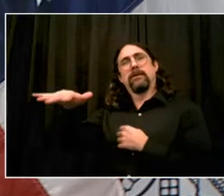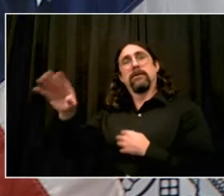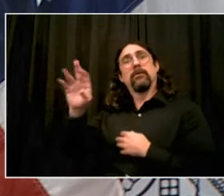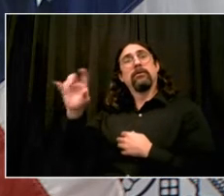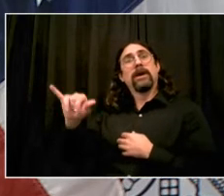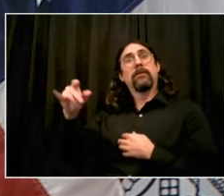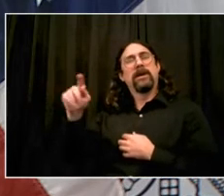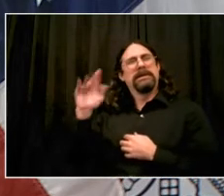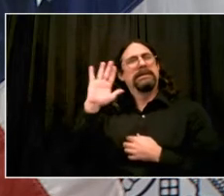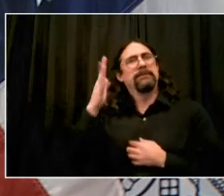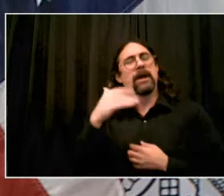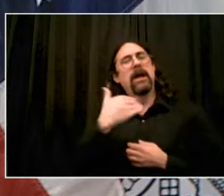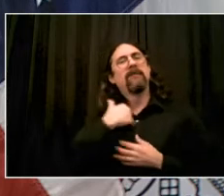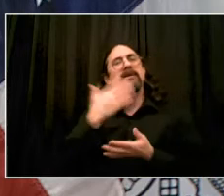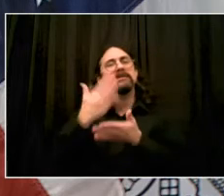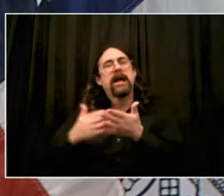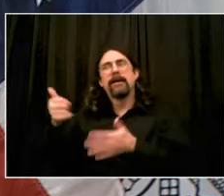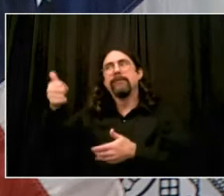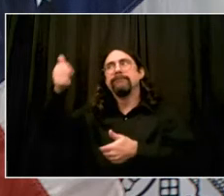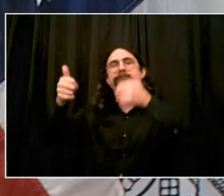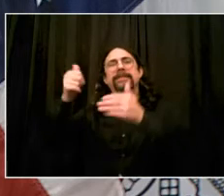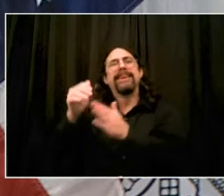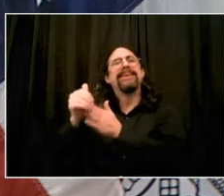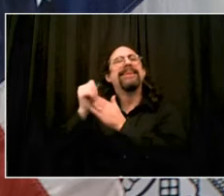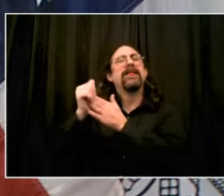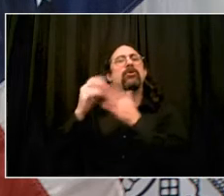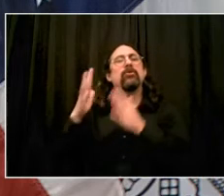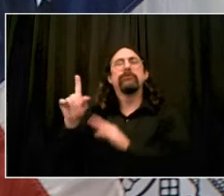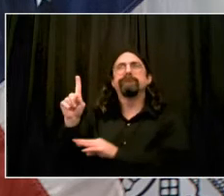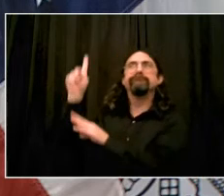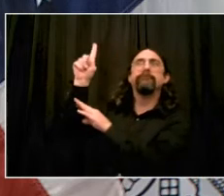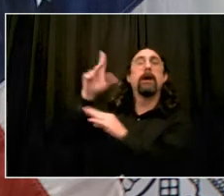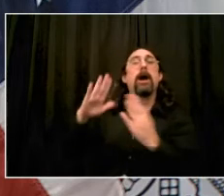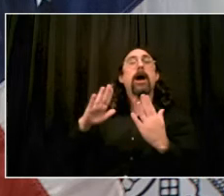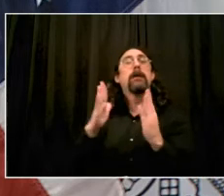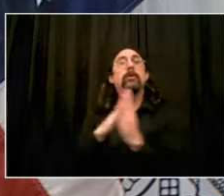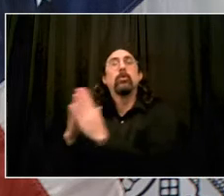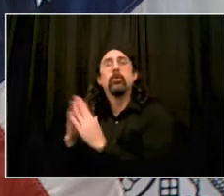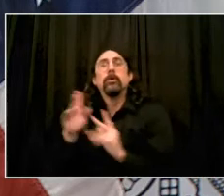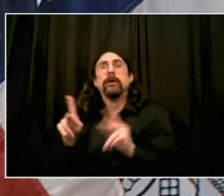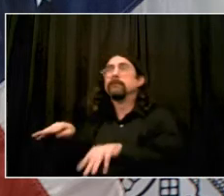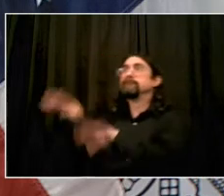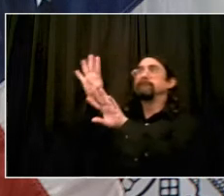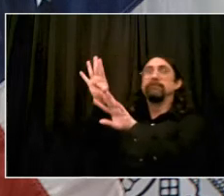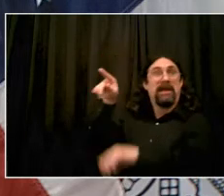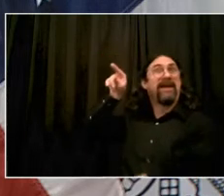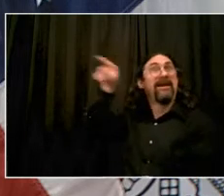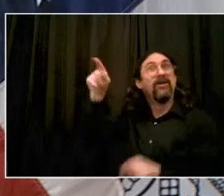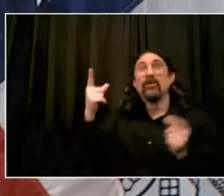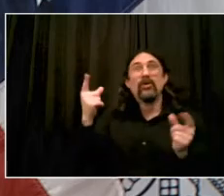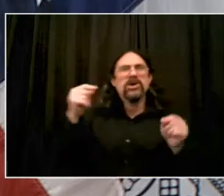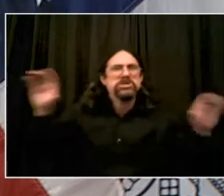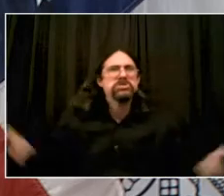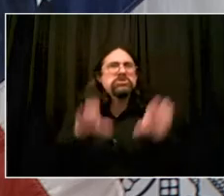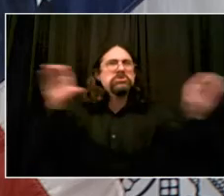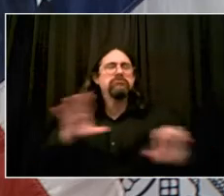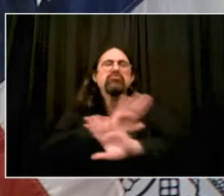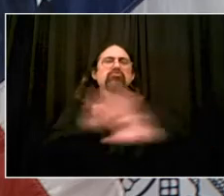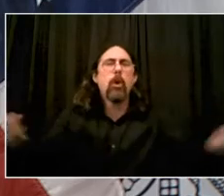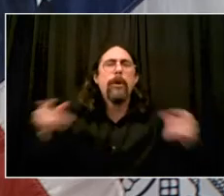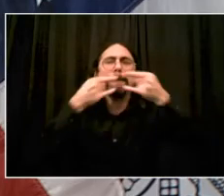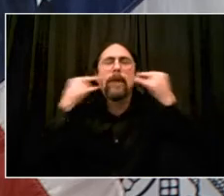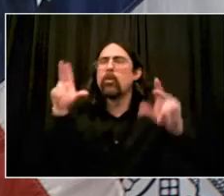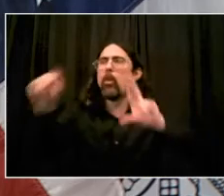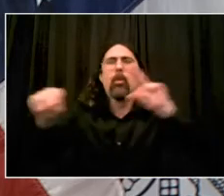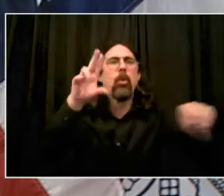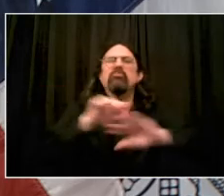that these rather shocking numbers are going to wake people up to the fact that we're all in this together and we all have to protect each other. Go ahead,